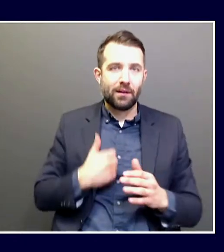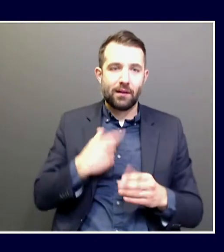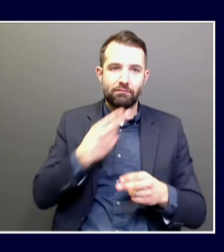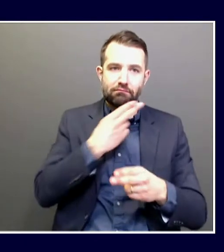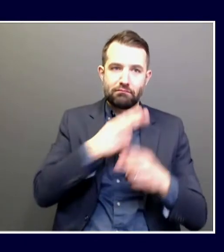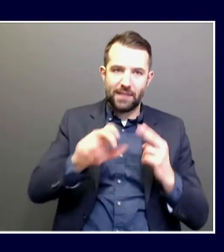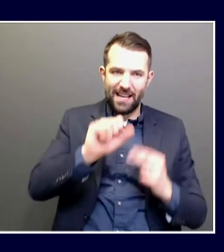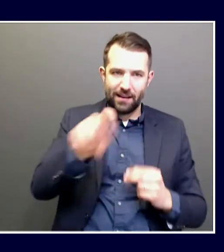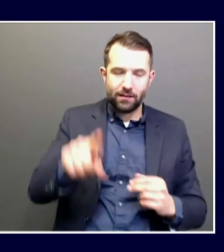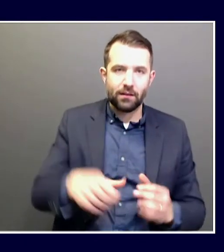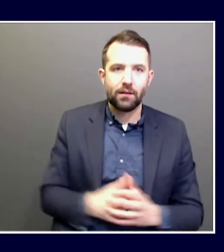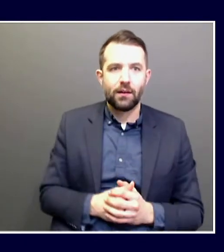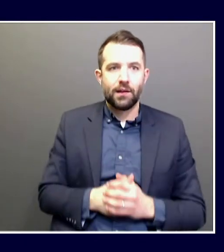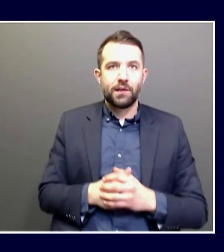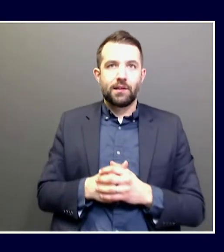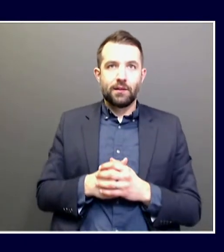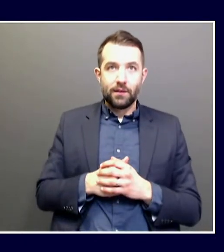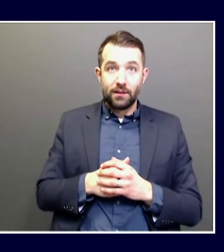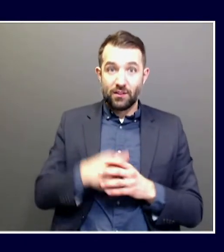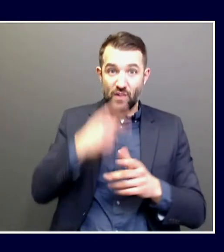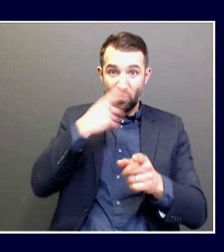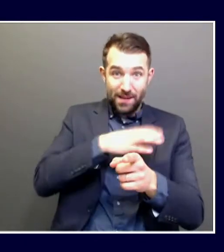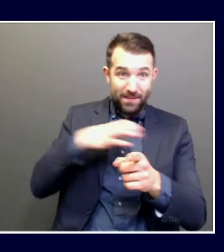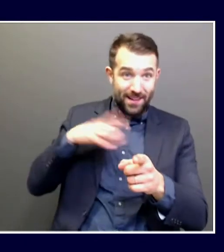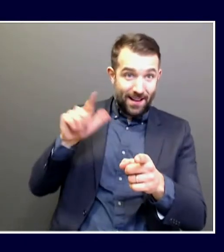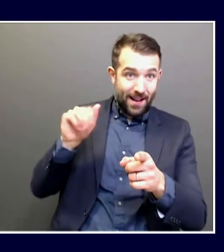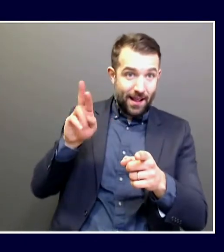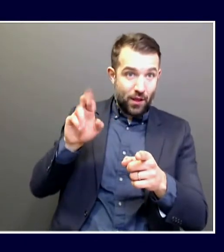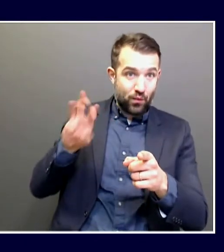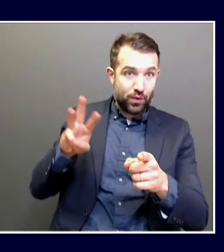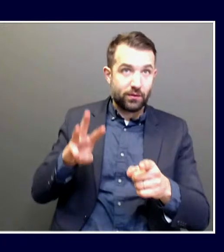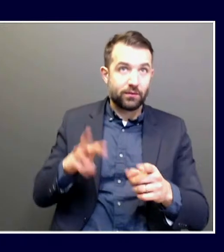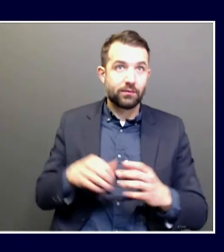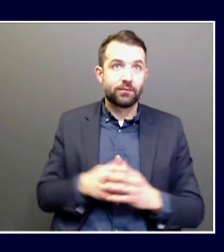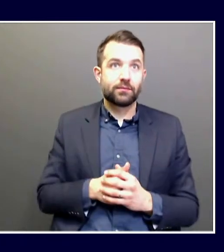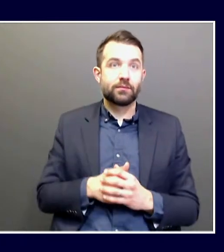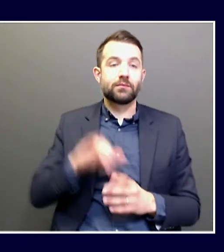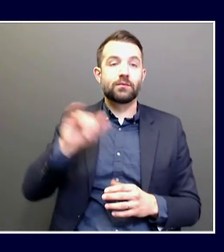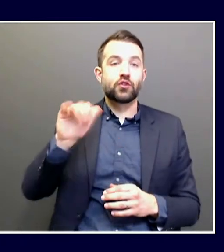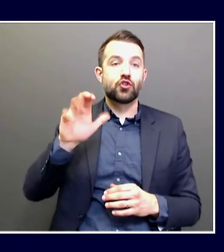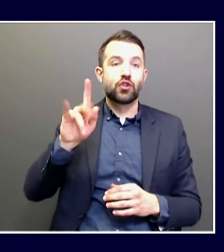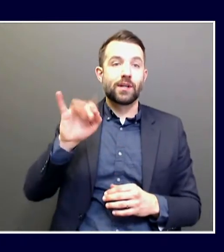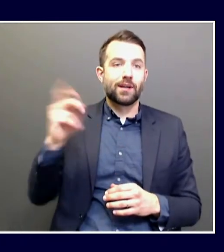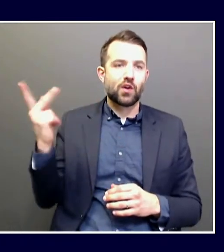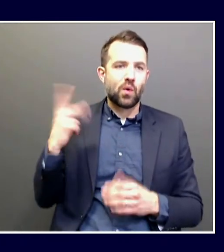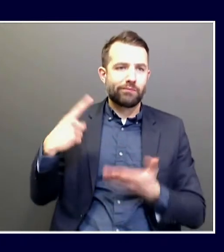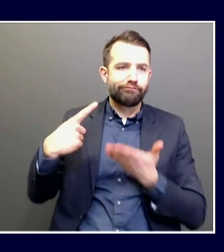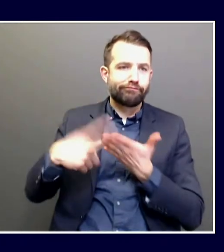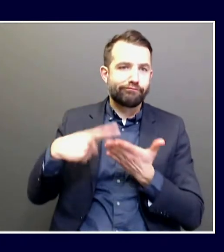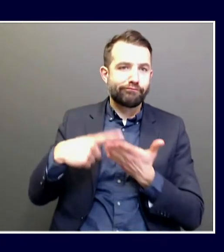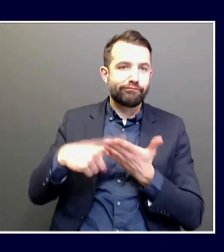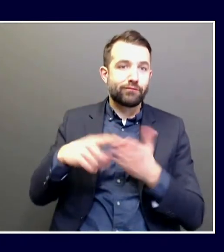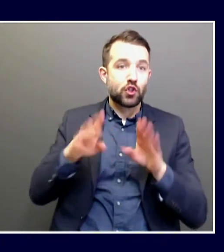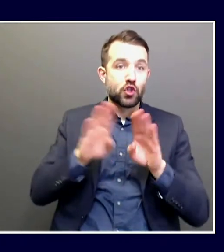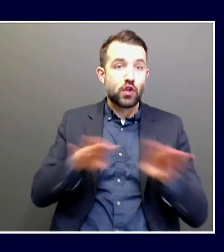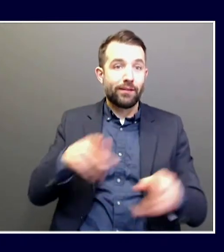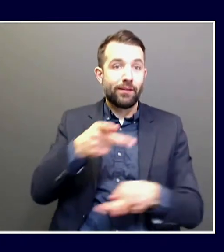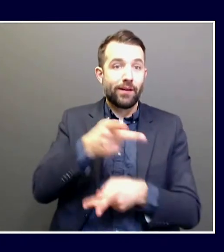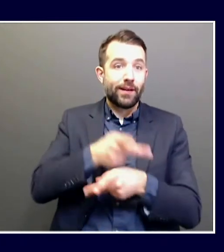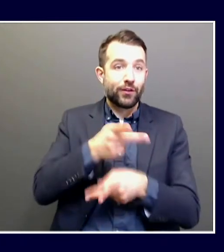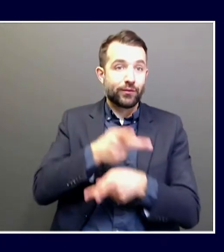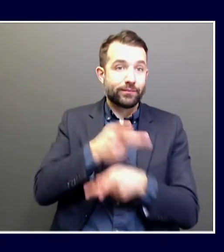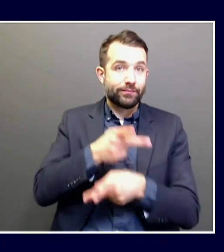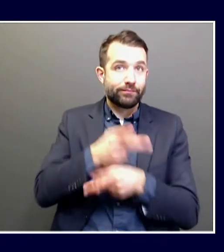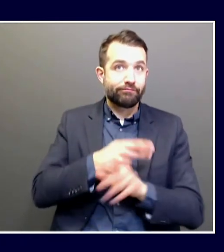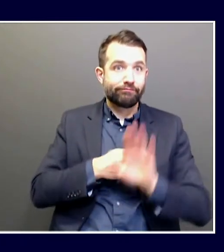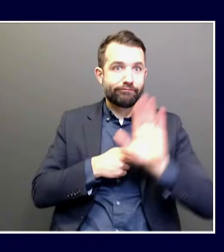if you don't mind. Commissioner, I was talking with Jackie a couple of weeks ago about guidelines for childcare facilities. We know those kids under the age of